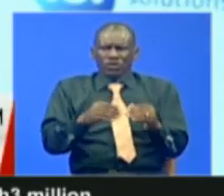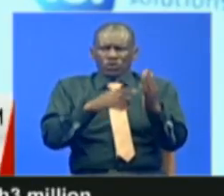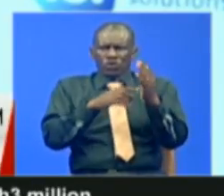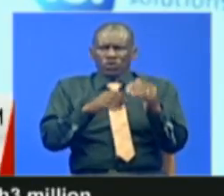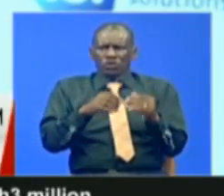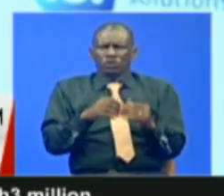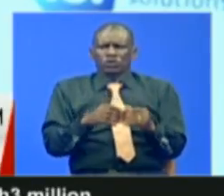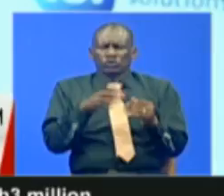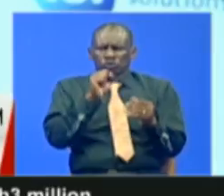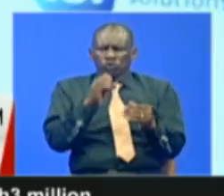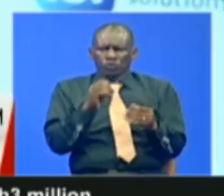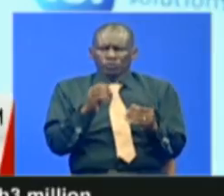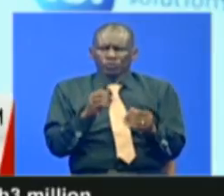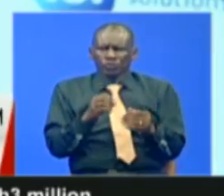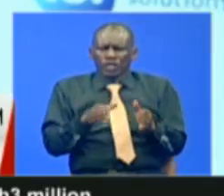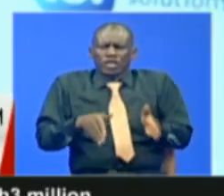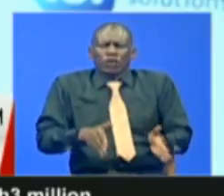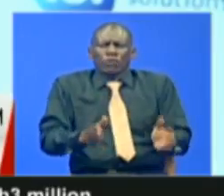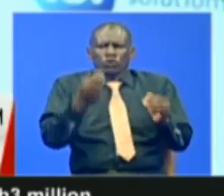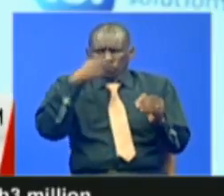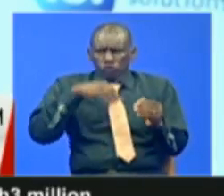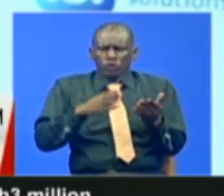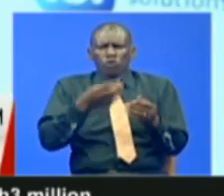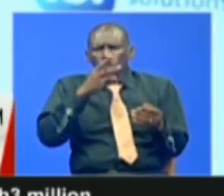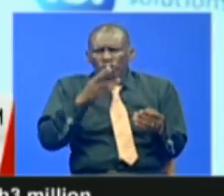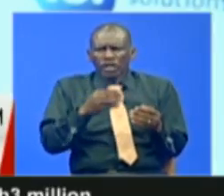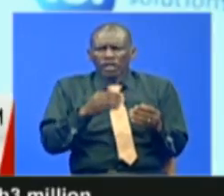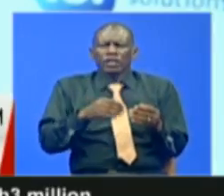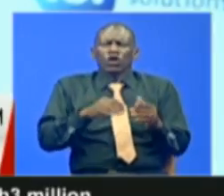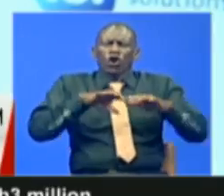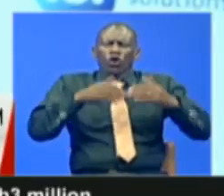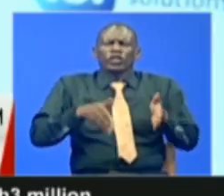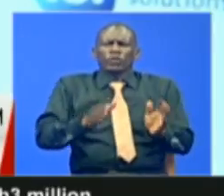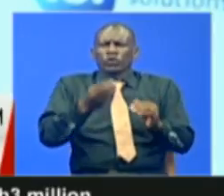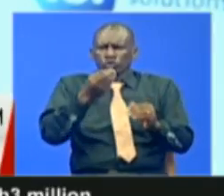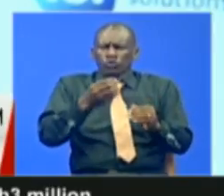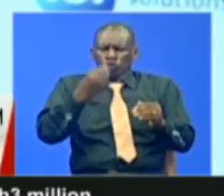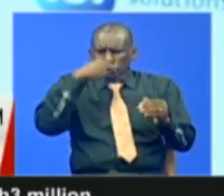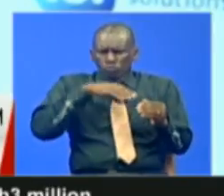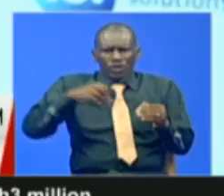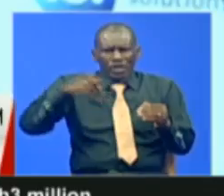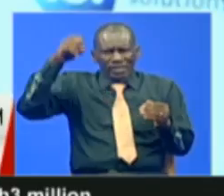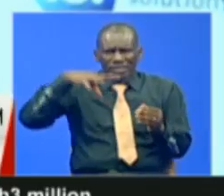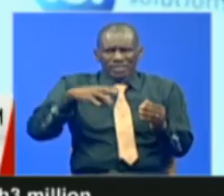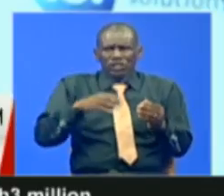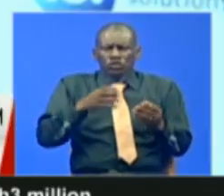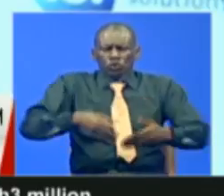utility. So the way you consume your water or the way you consume your electricity, we are going to